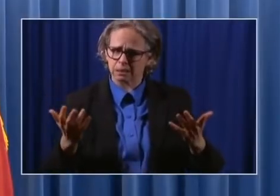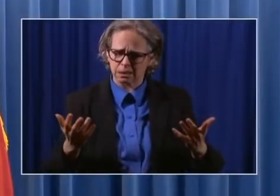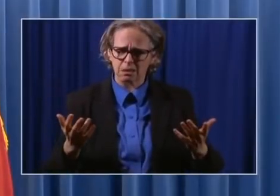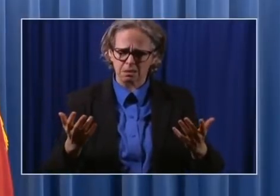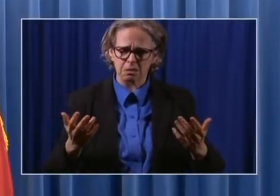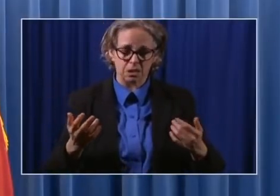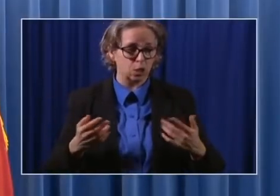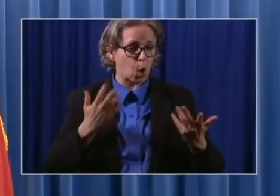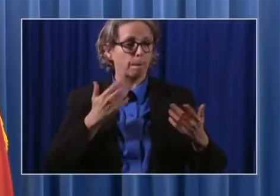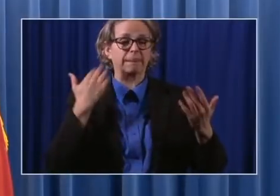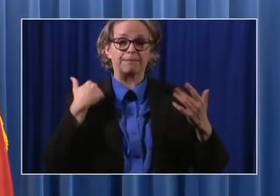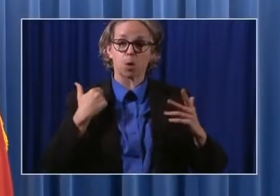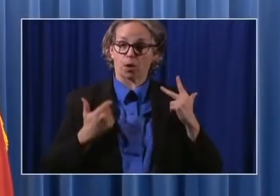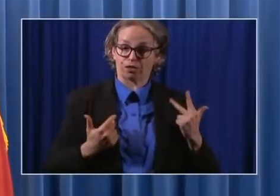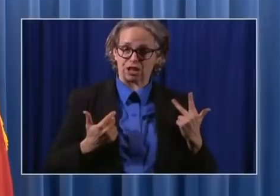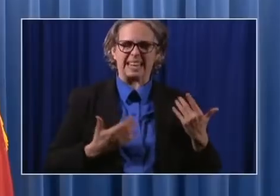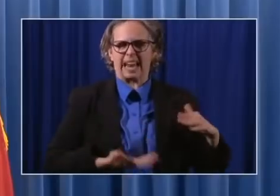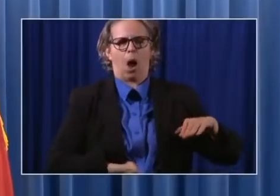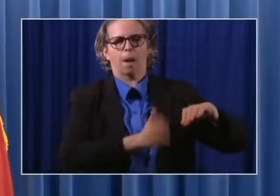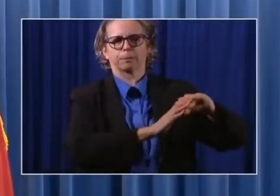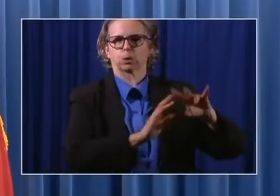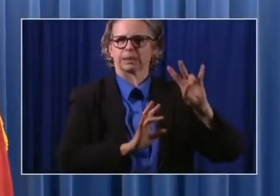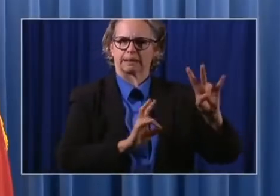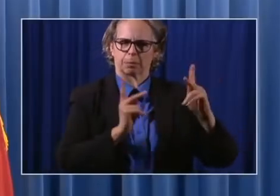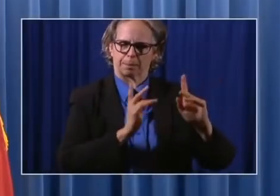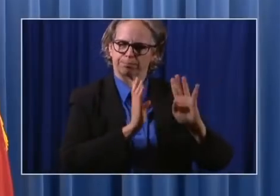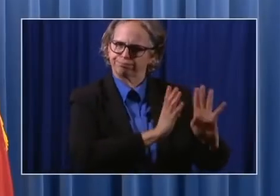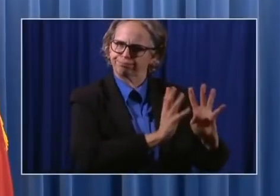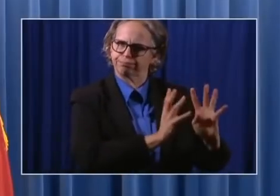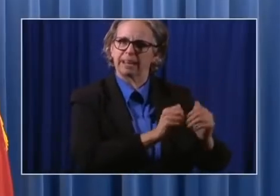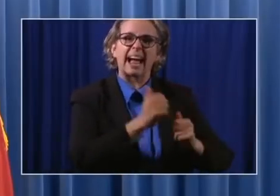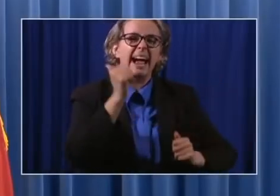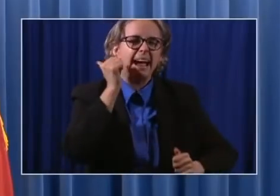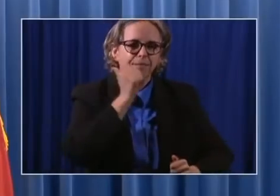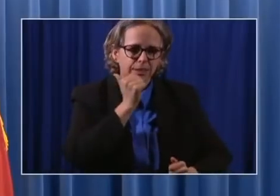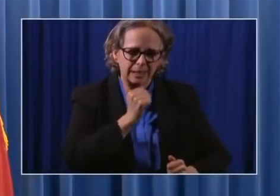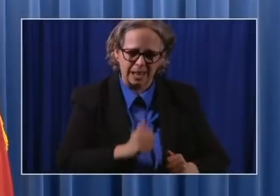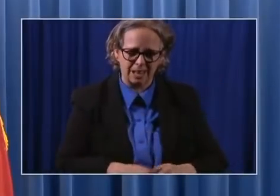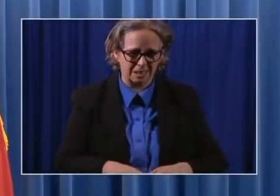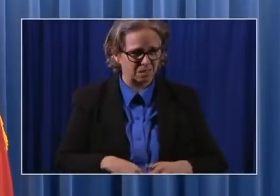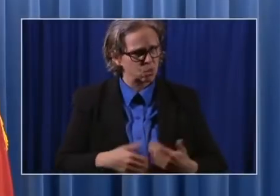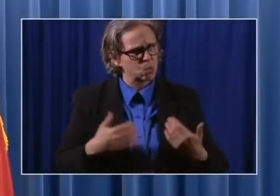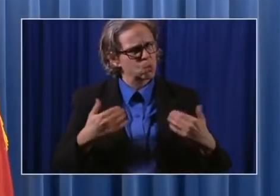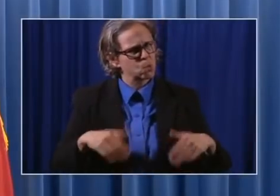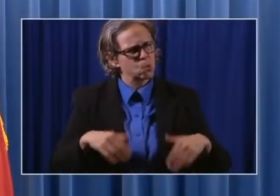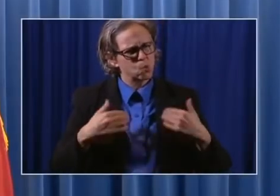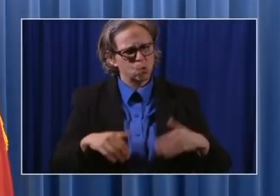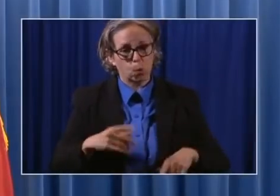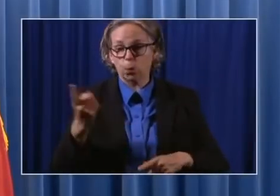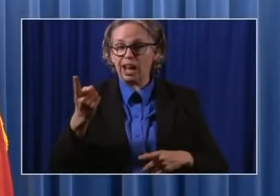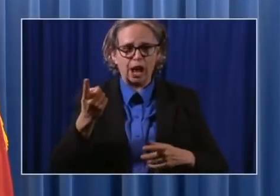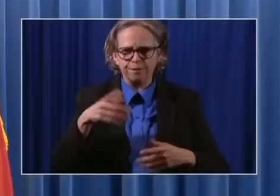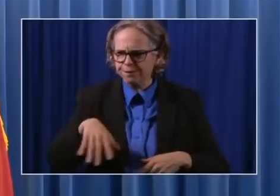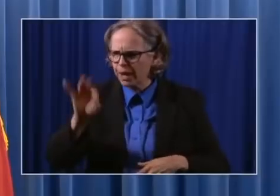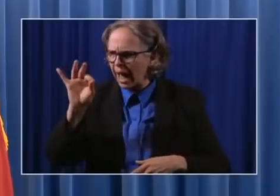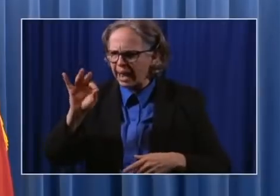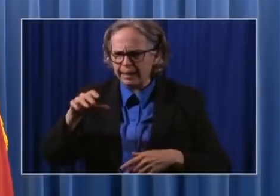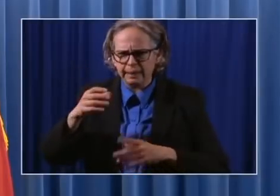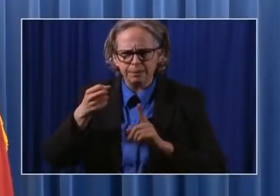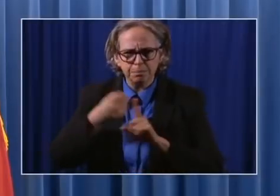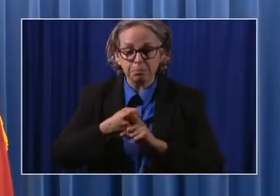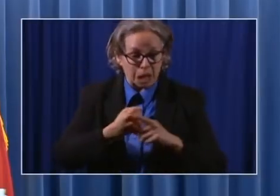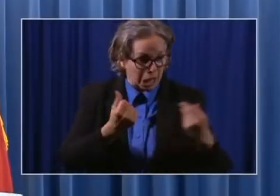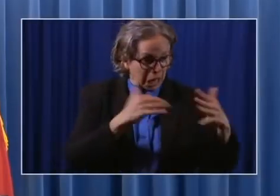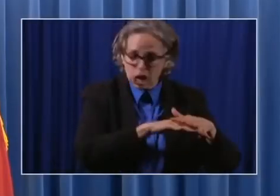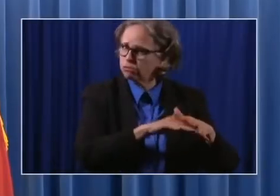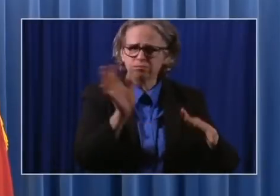7. In recent weeks, almost all of the cases were in the community, not in congregate settings. Henry